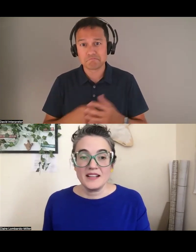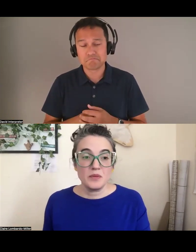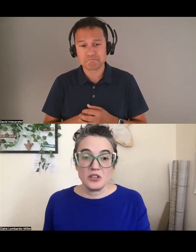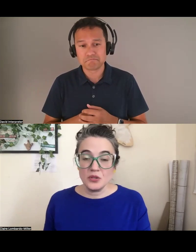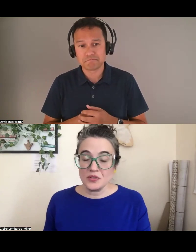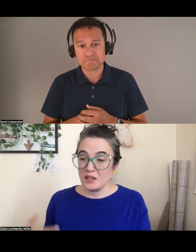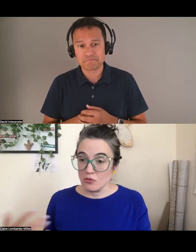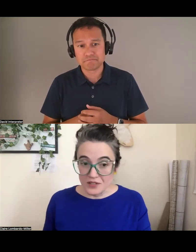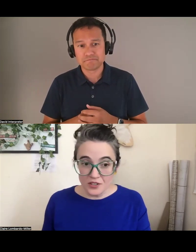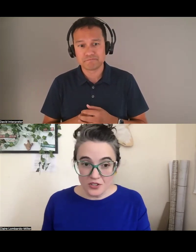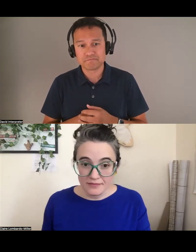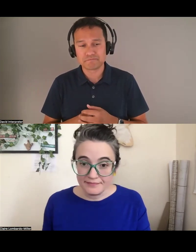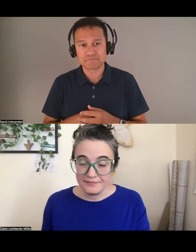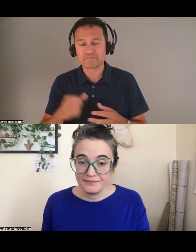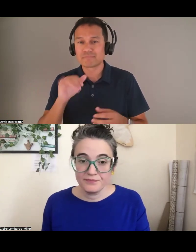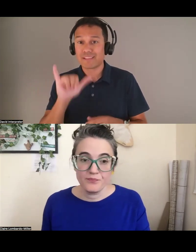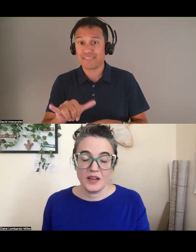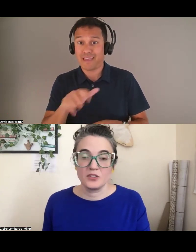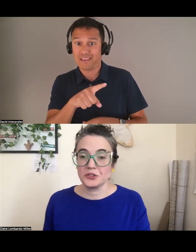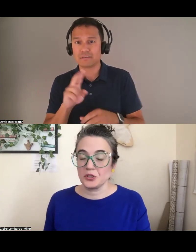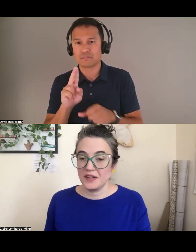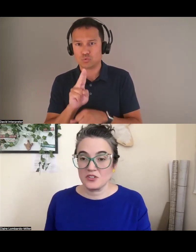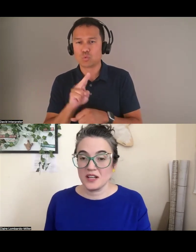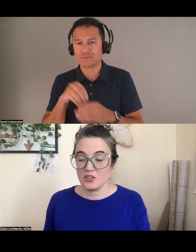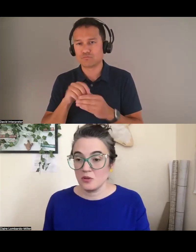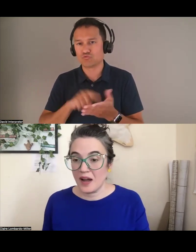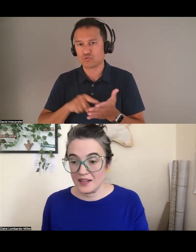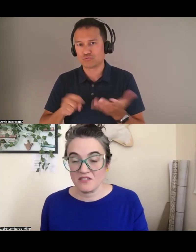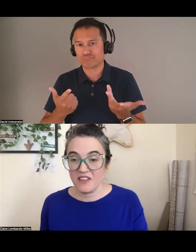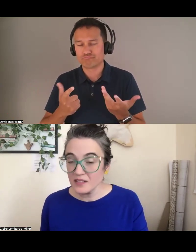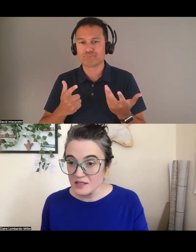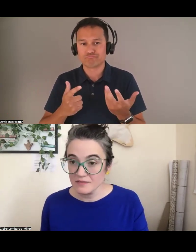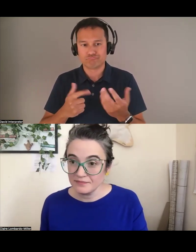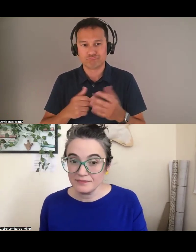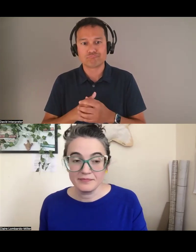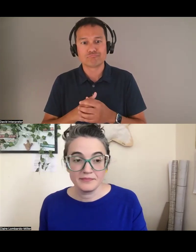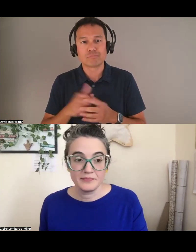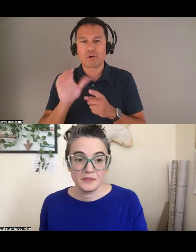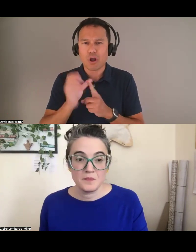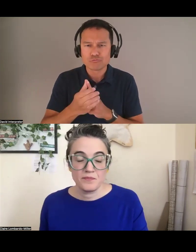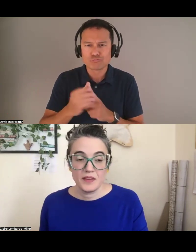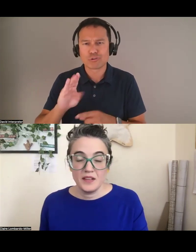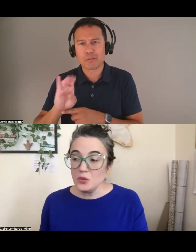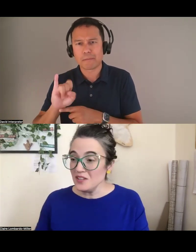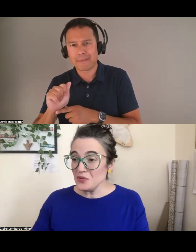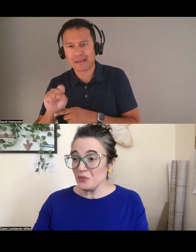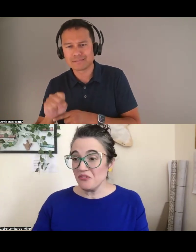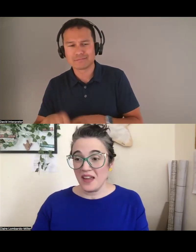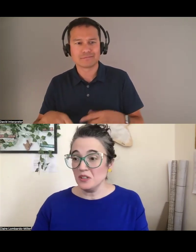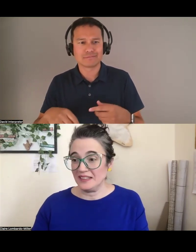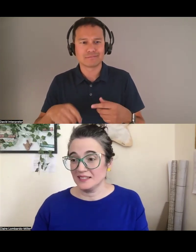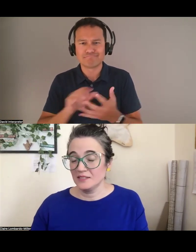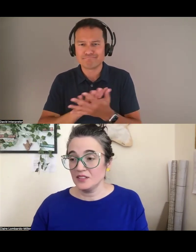It has been used in research on cultural and educational bias effects. You can use it